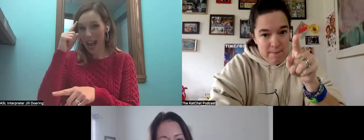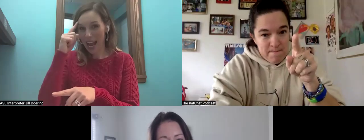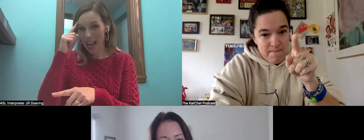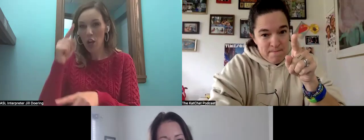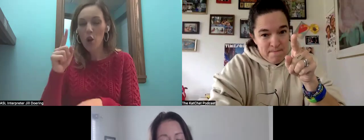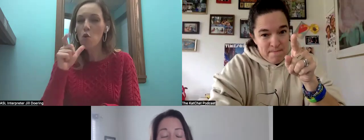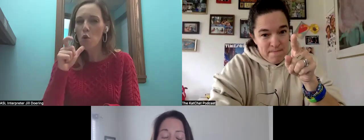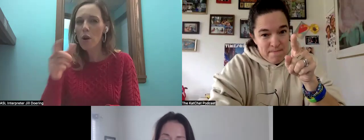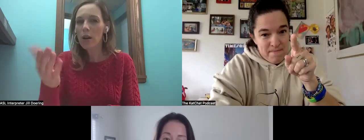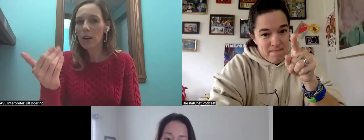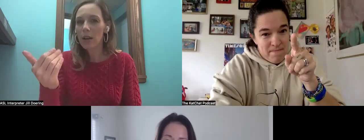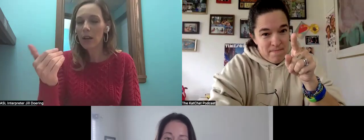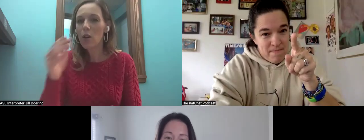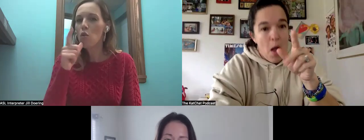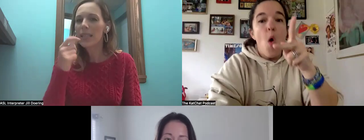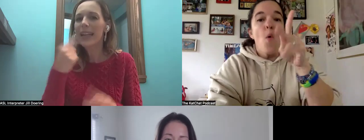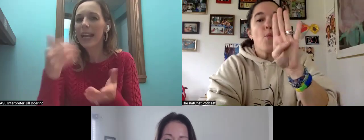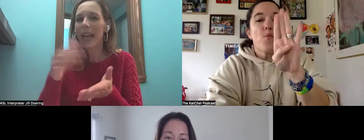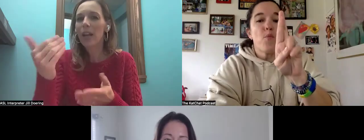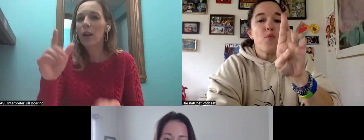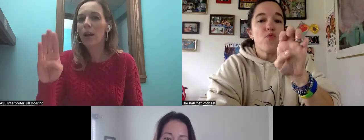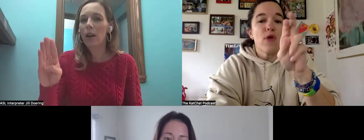Penny. Okay, okay. Yep,